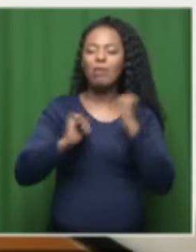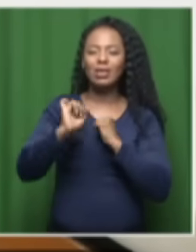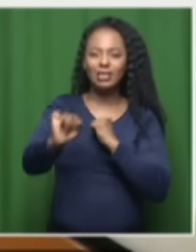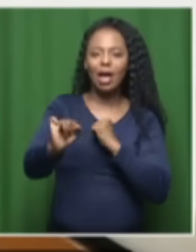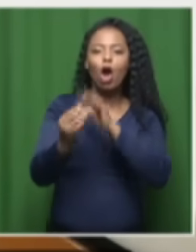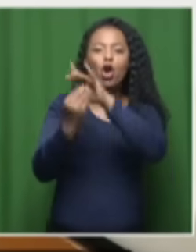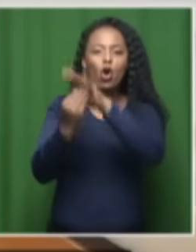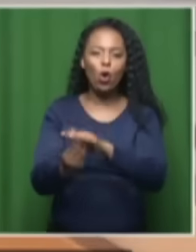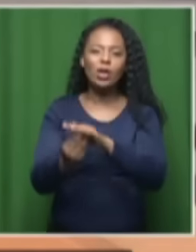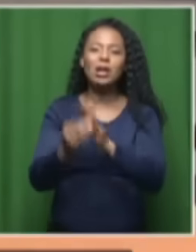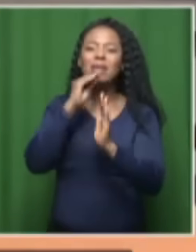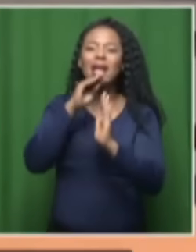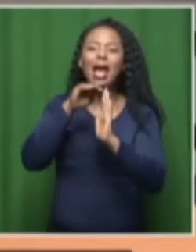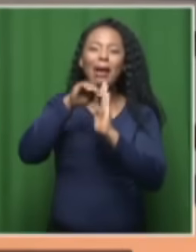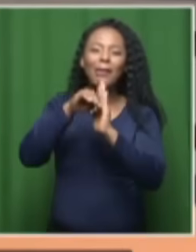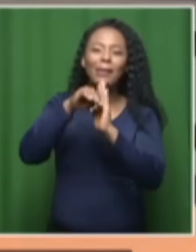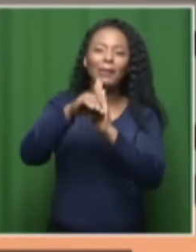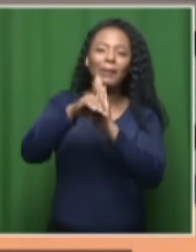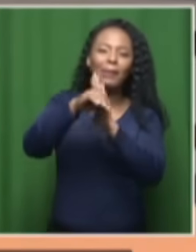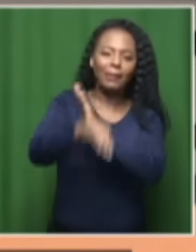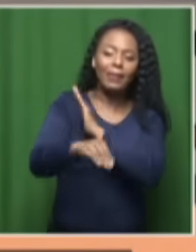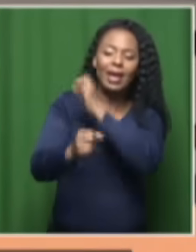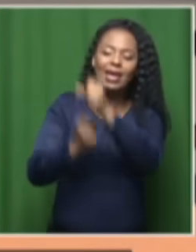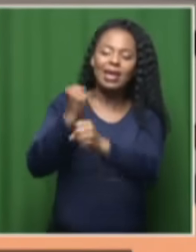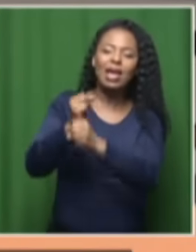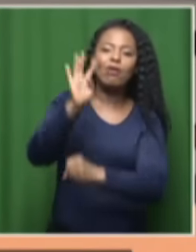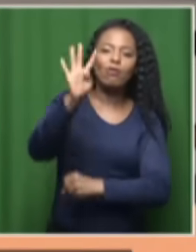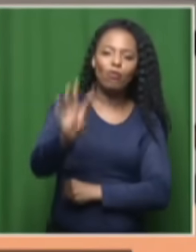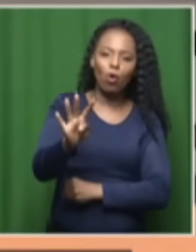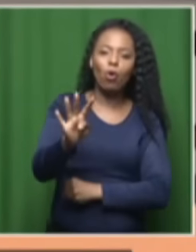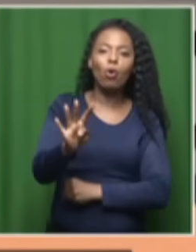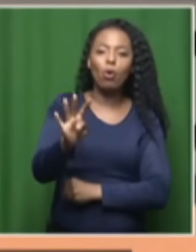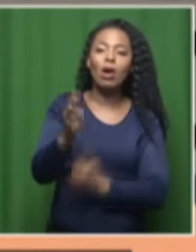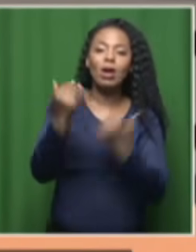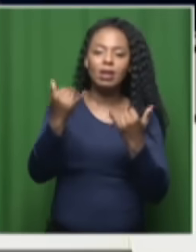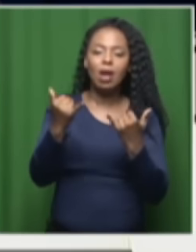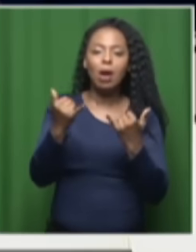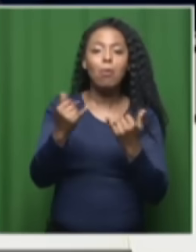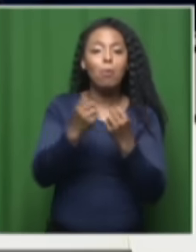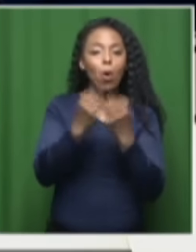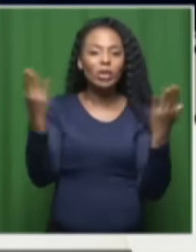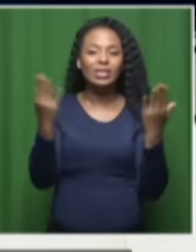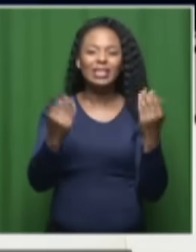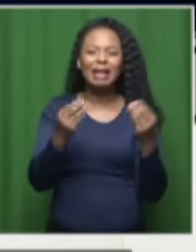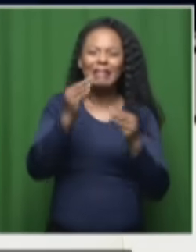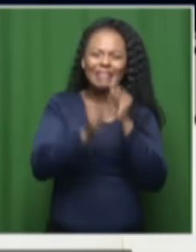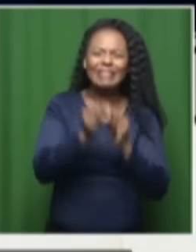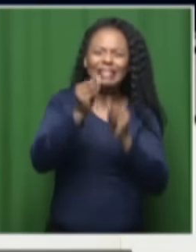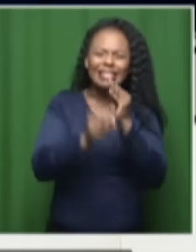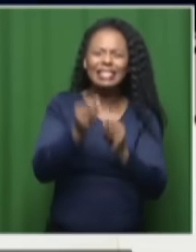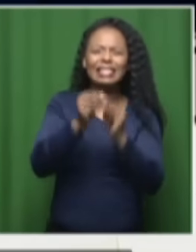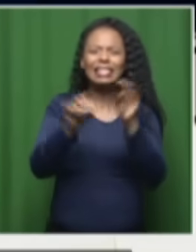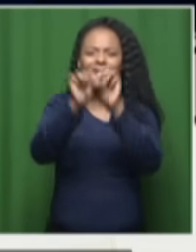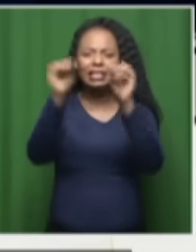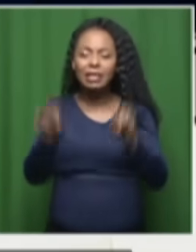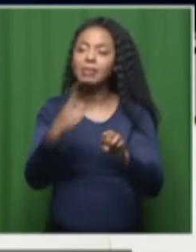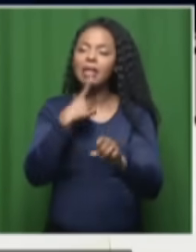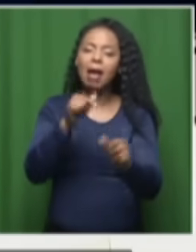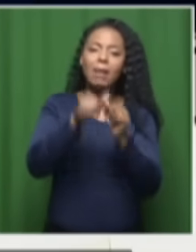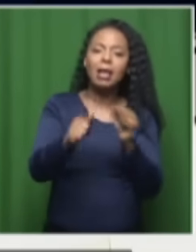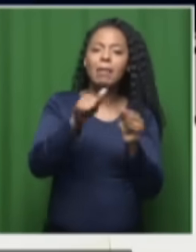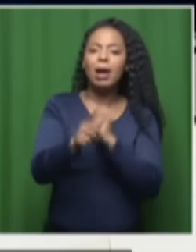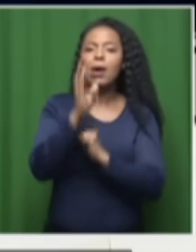year. And we've heard it for the last 4 years now. We're going to do deep philosophy maintenance. It's going to get better.